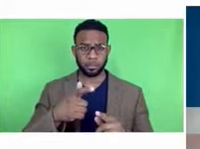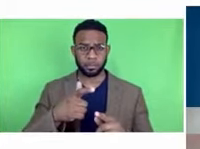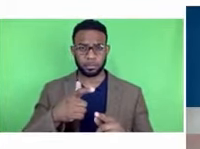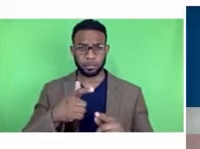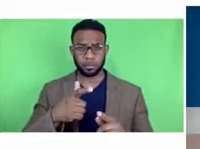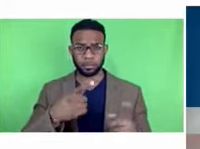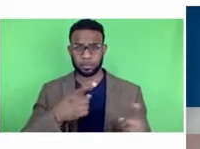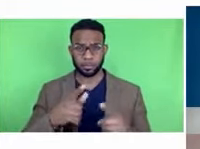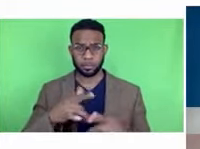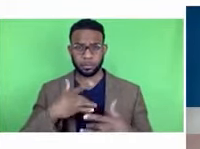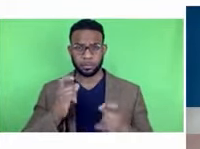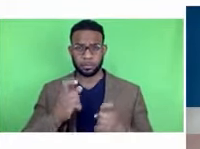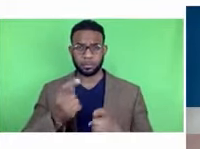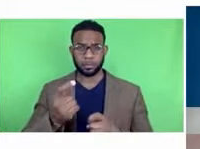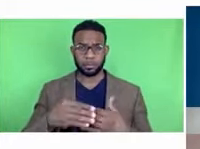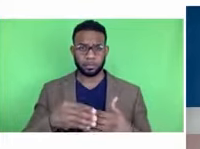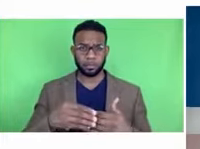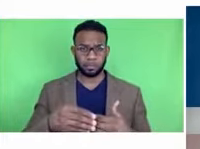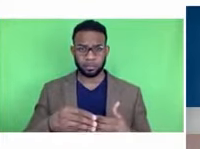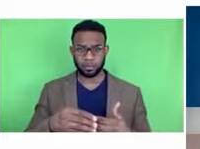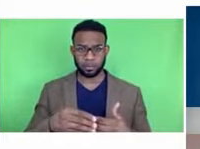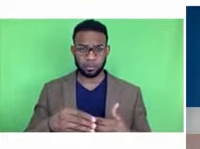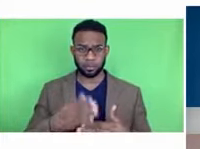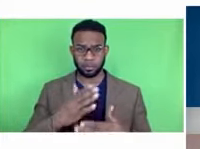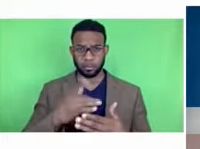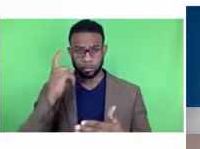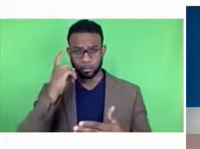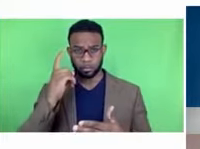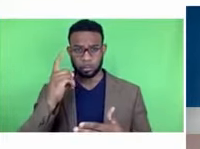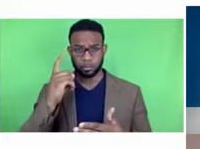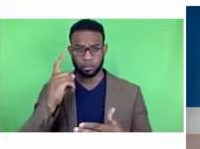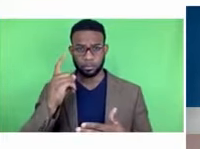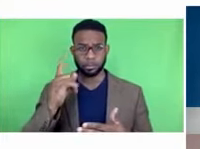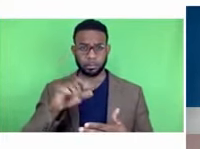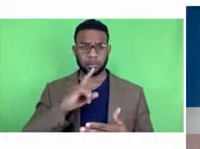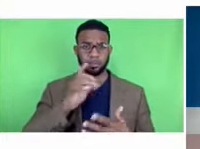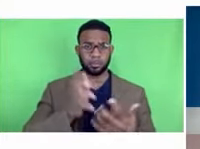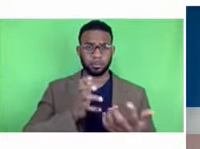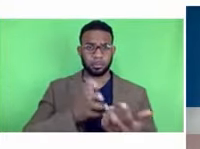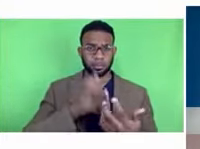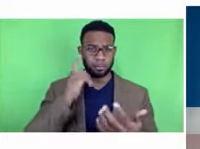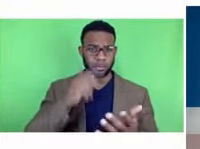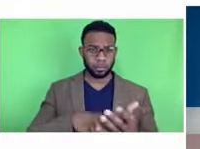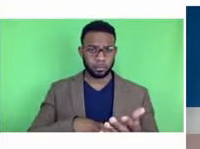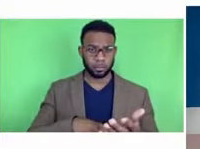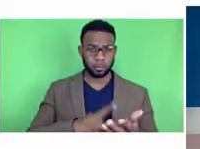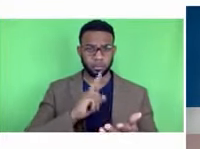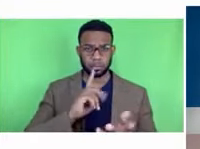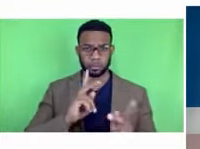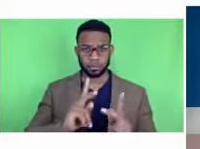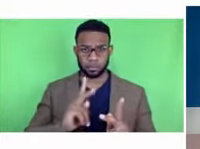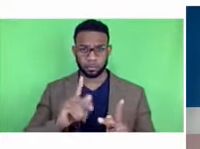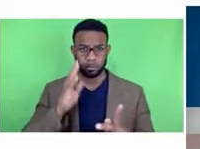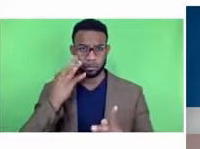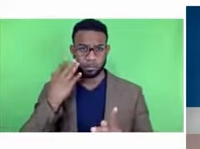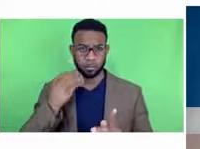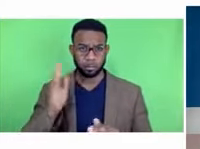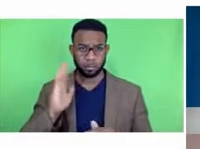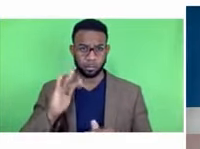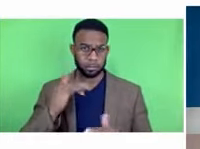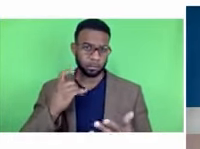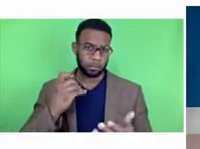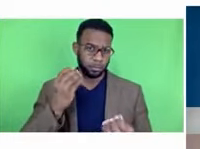usually that gives them a little bit of peace of mind that, hey, there are accommodations for this. There's other people who've been through this before. So just letting